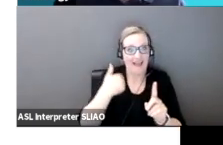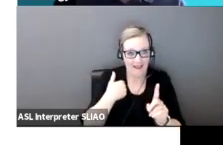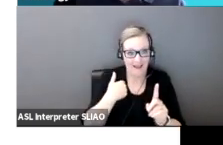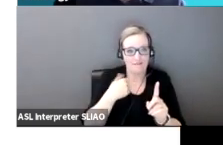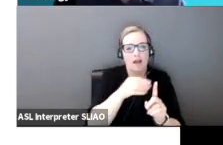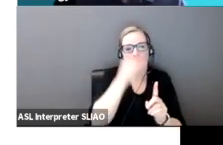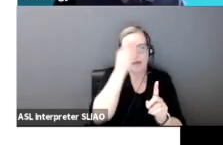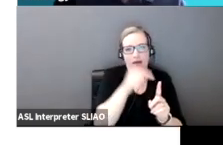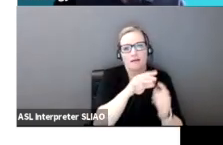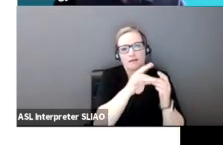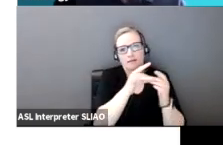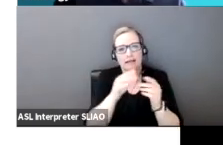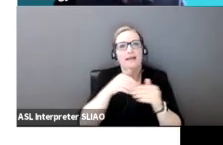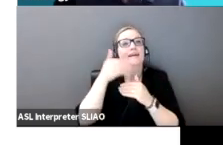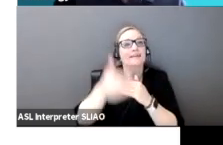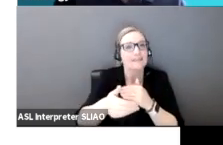agent or